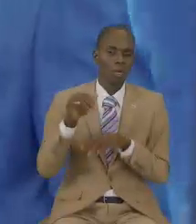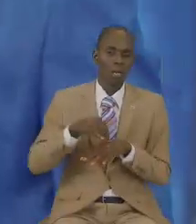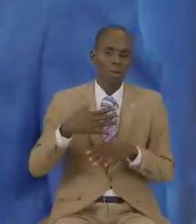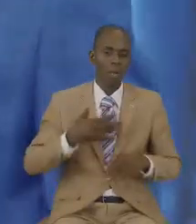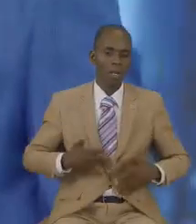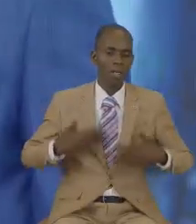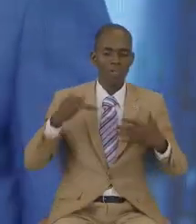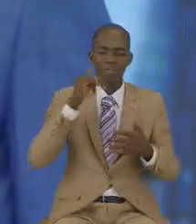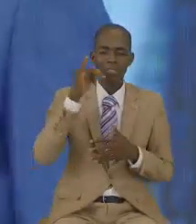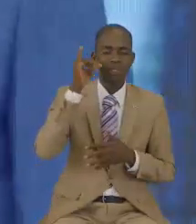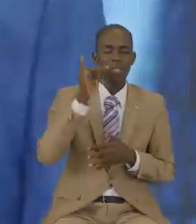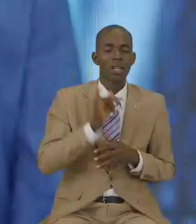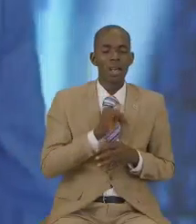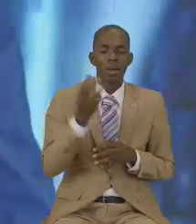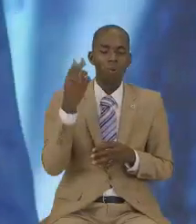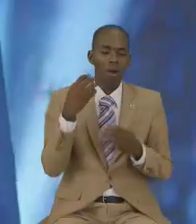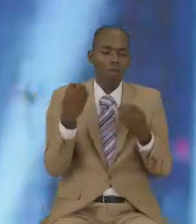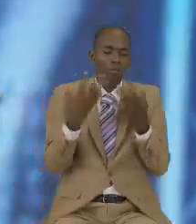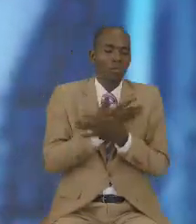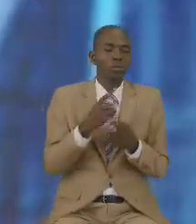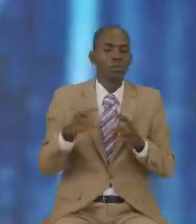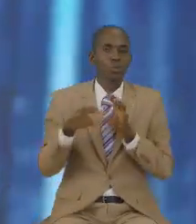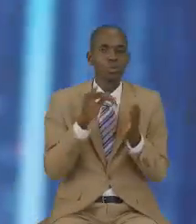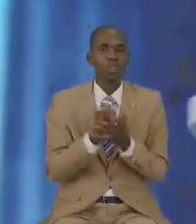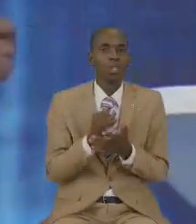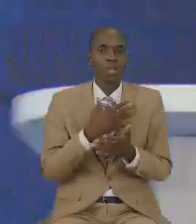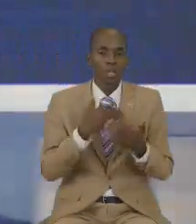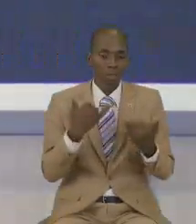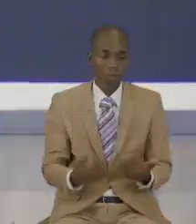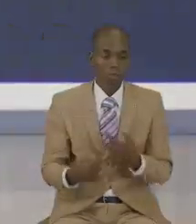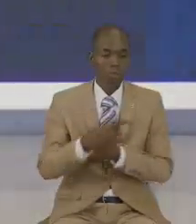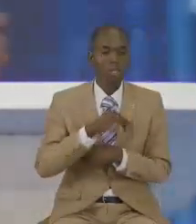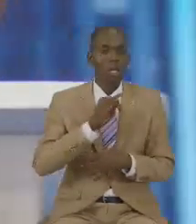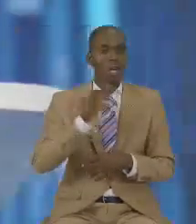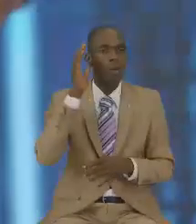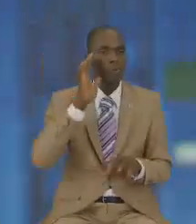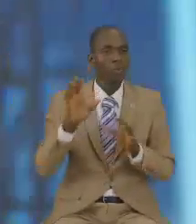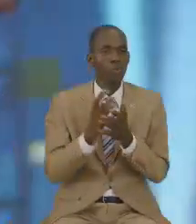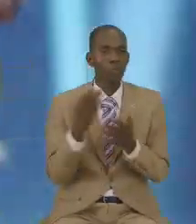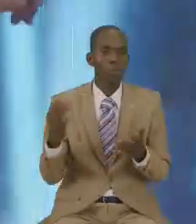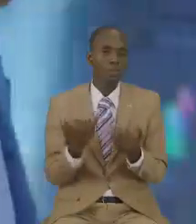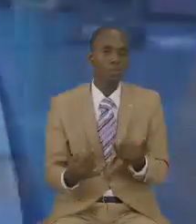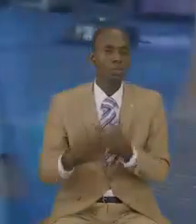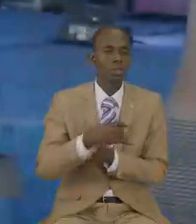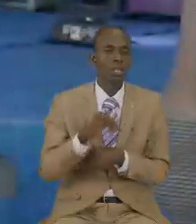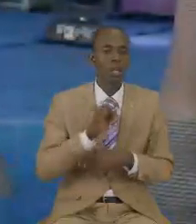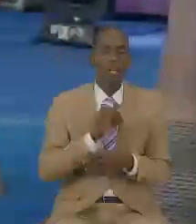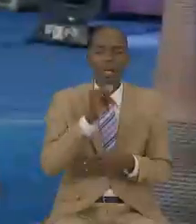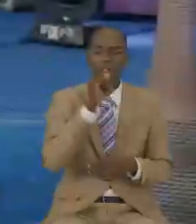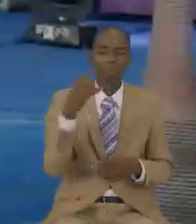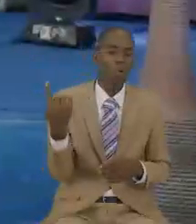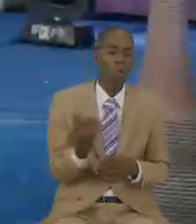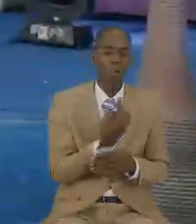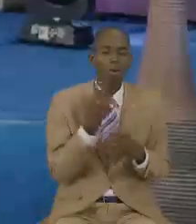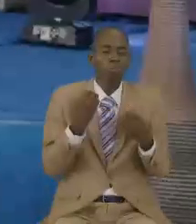I was afraid to do that, and today I will do something today I was always afraid